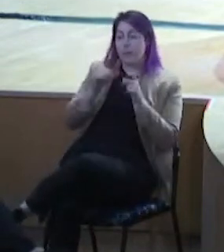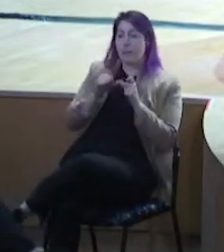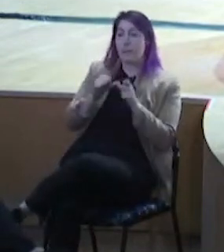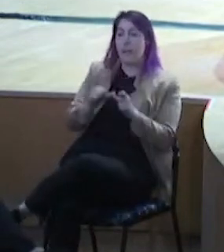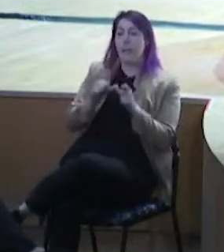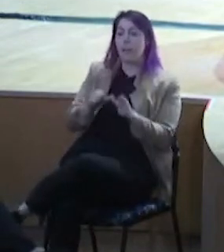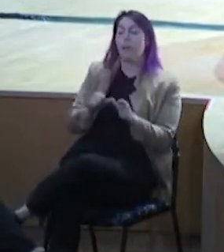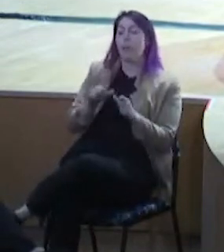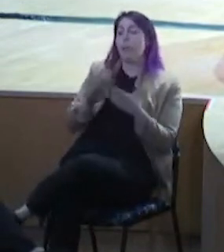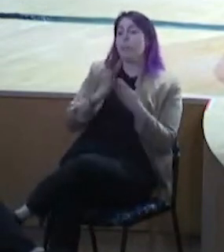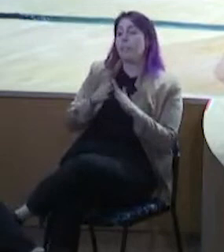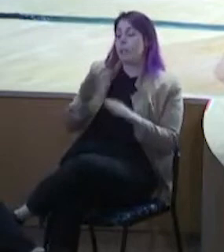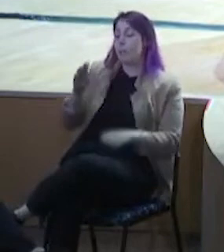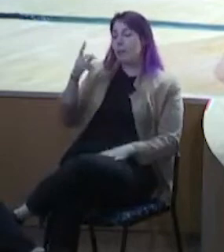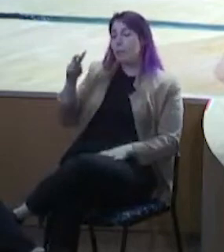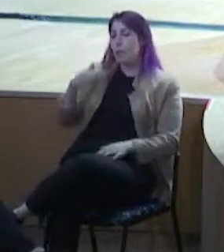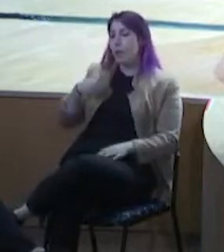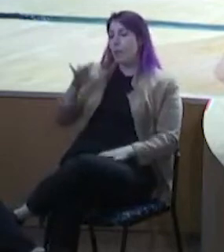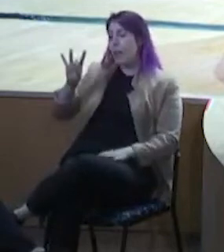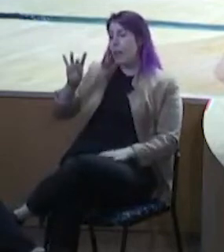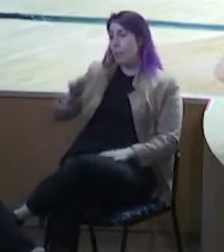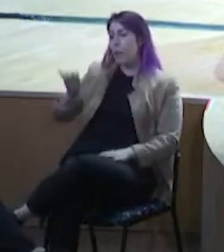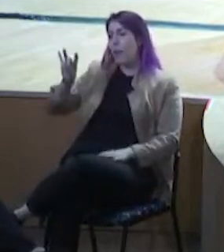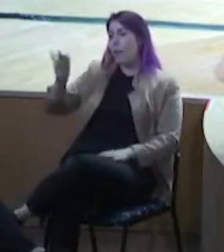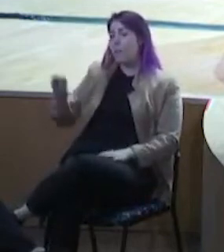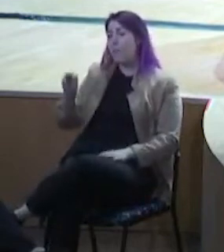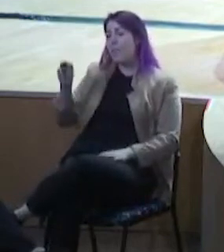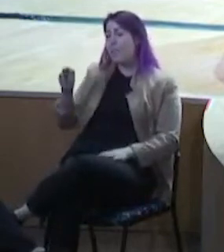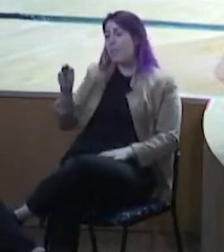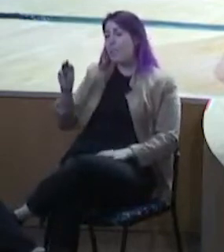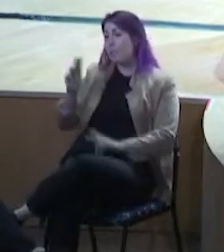population of 8.8 million people, and the whole basin,